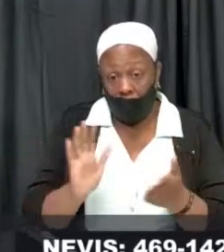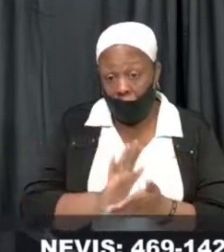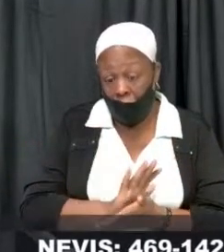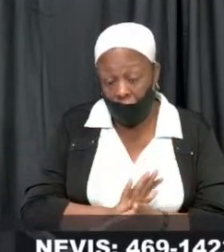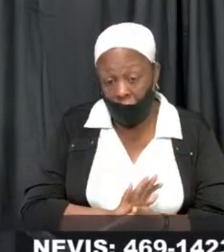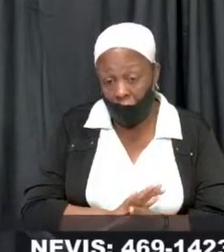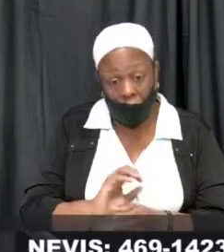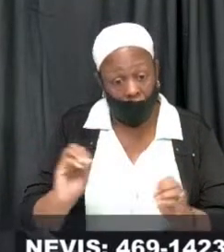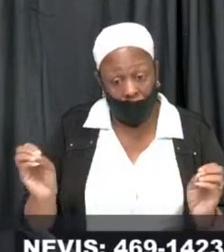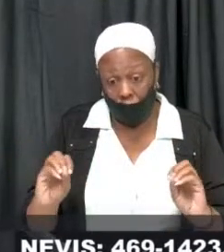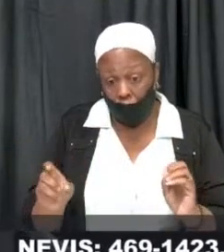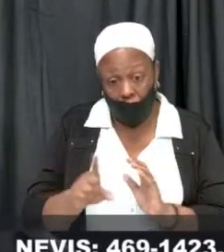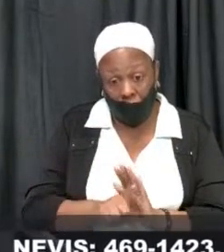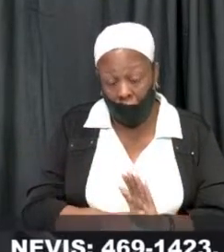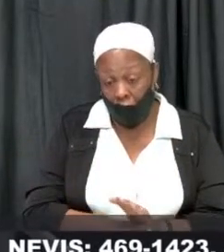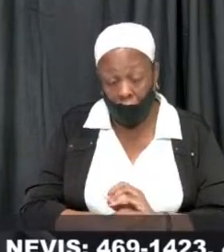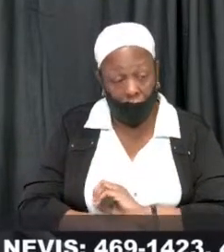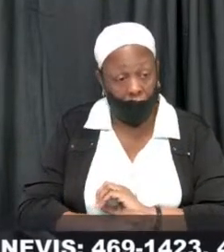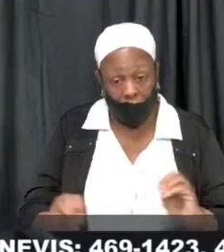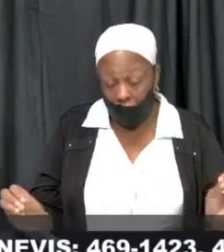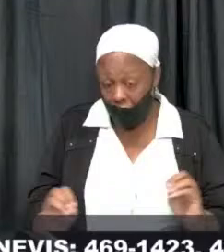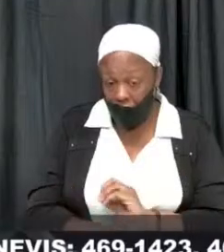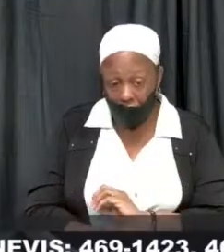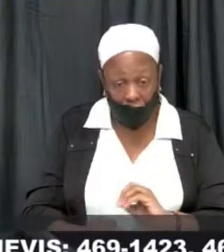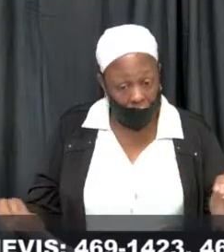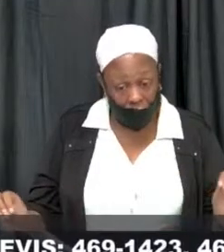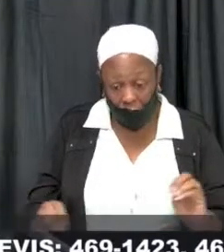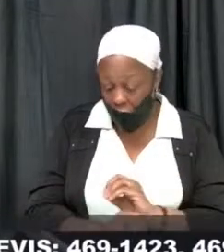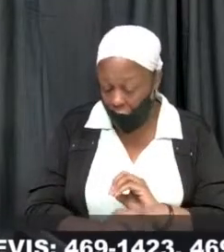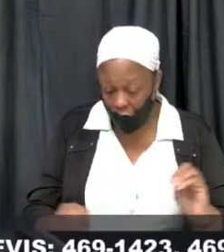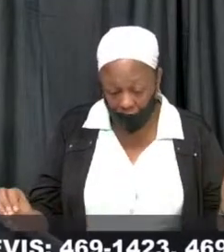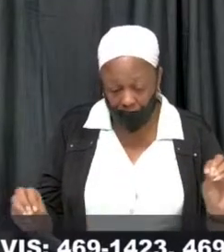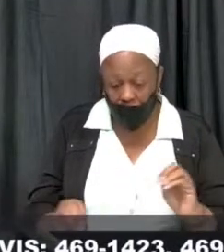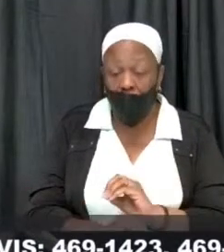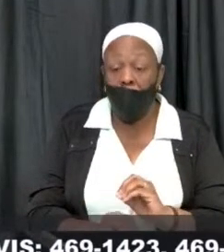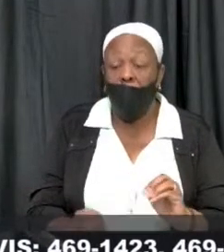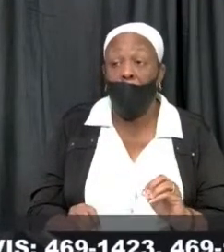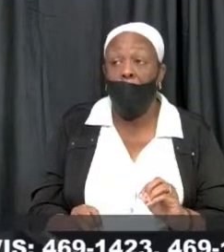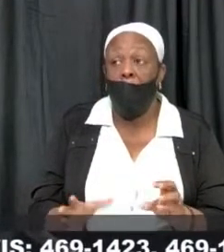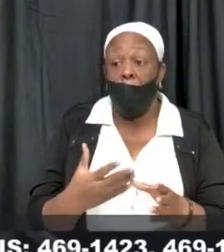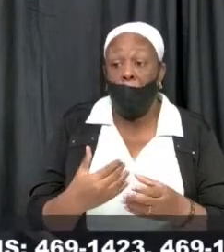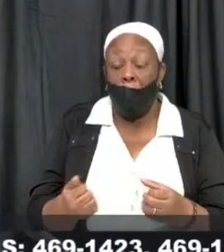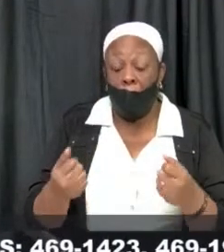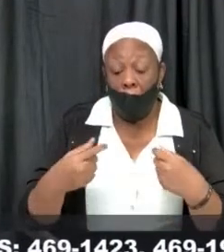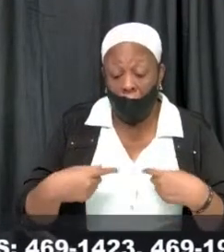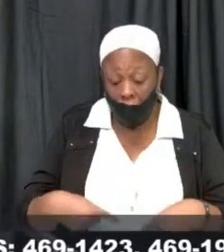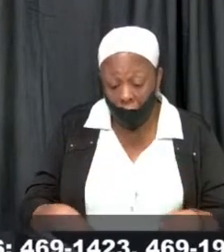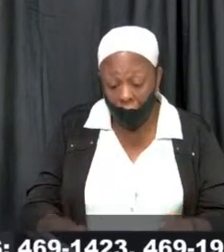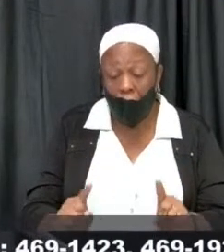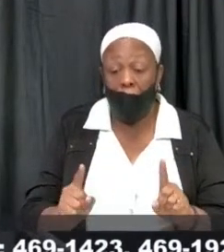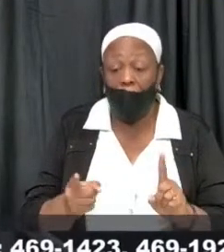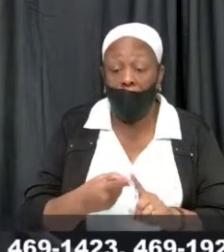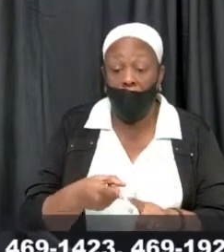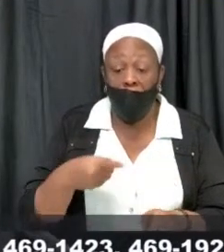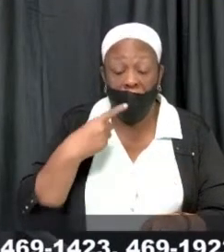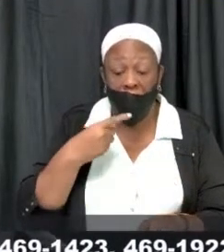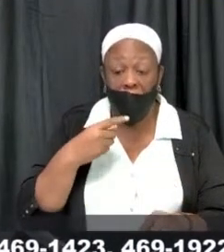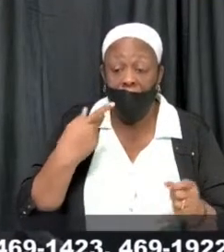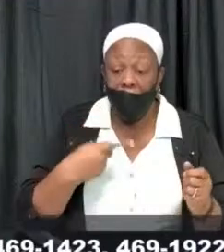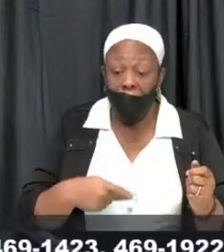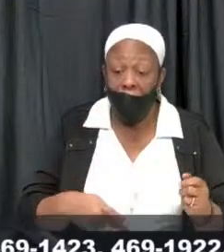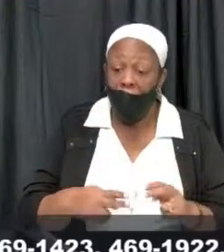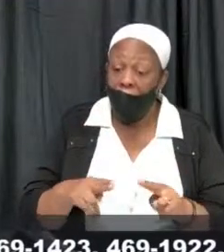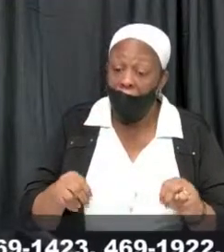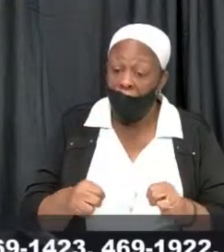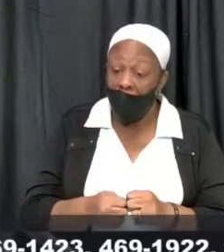such legal documents at all, and would have gone further to indicate that St. Kitts and Nevis is